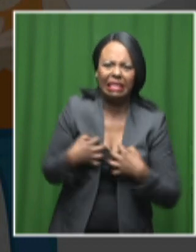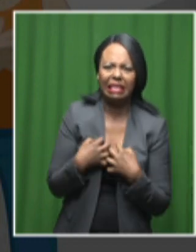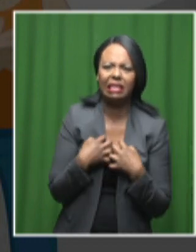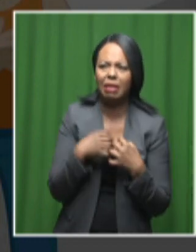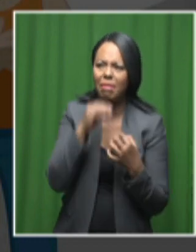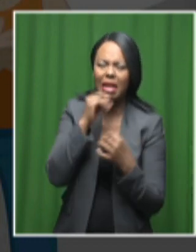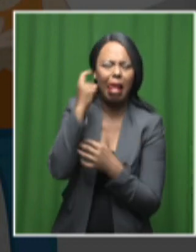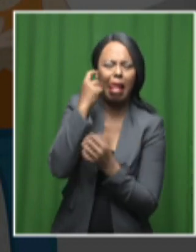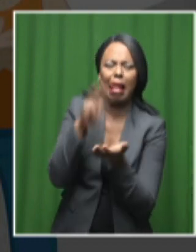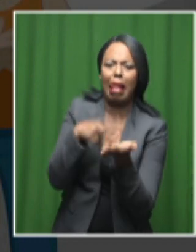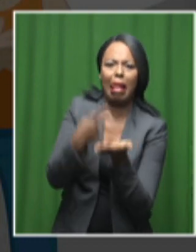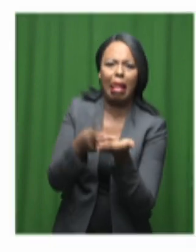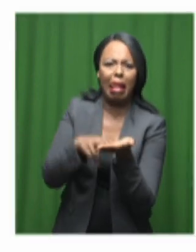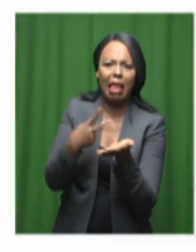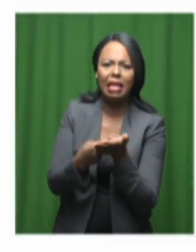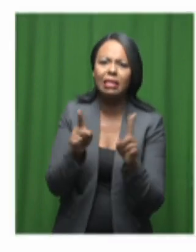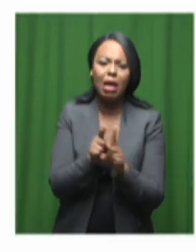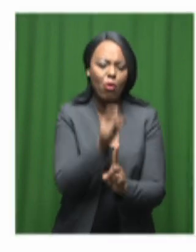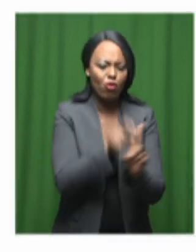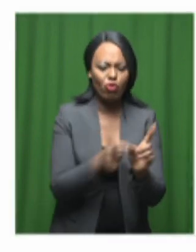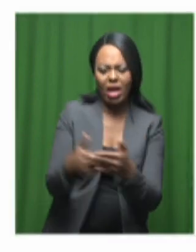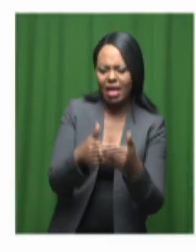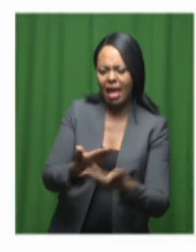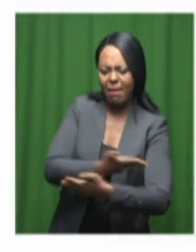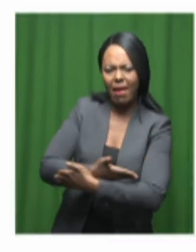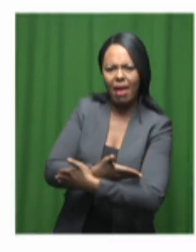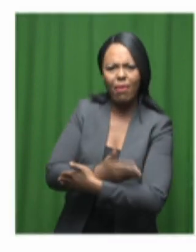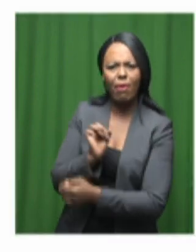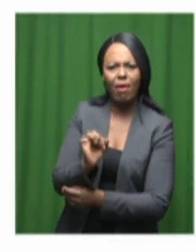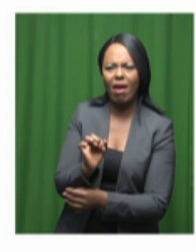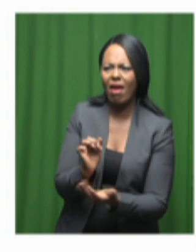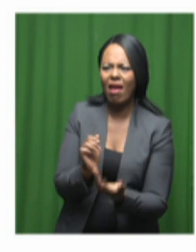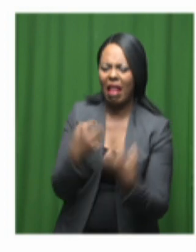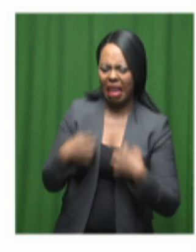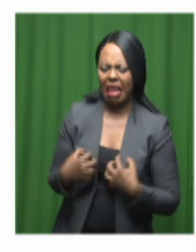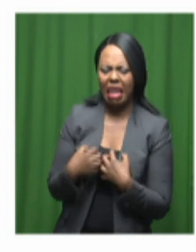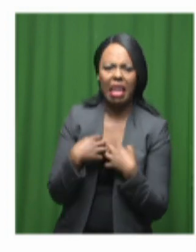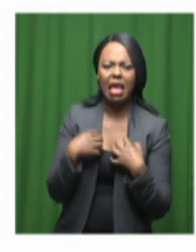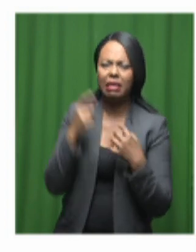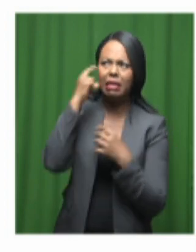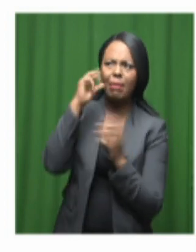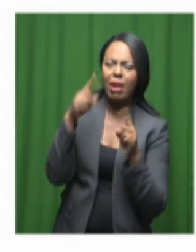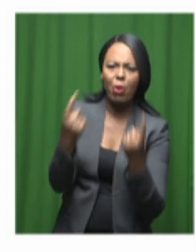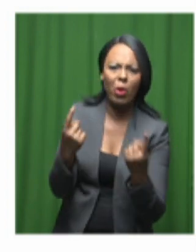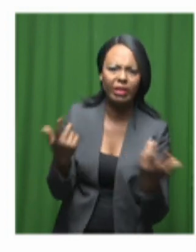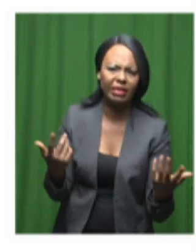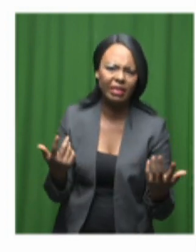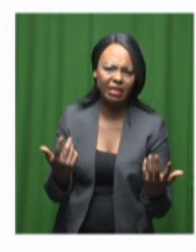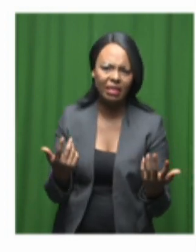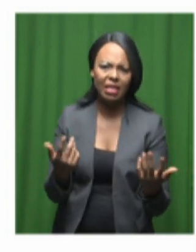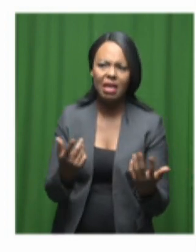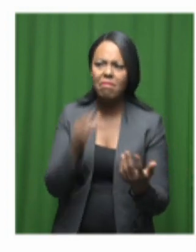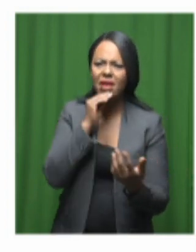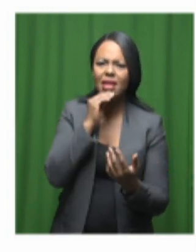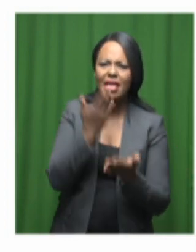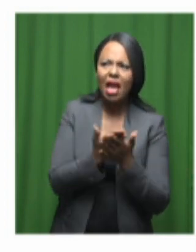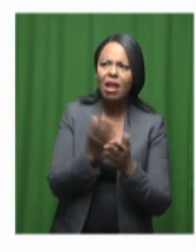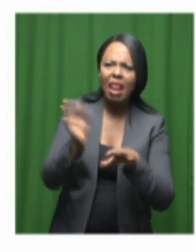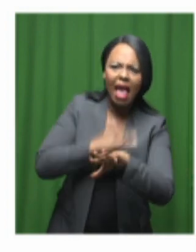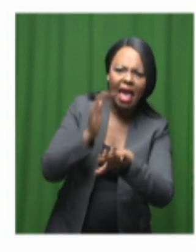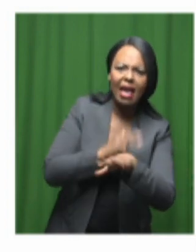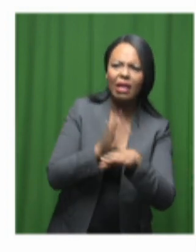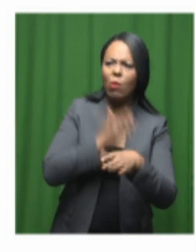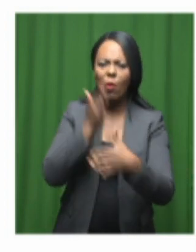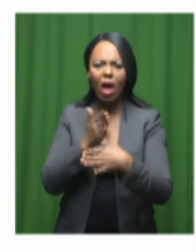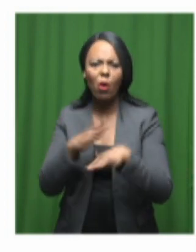caregiver's not going to be able to sleep either, leading to productivity losses the next day at work or at school. Furthermore, because